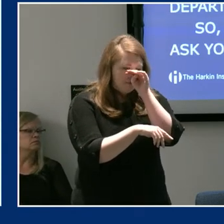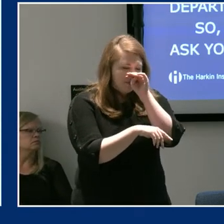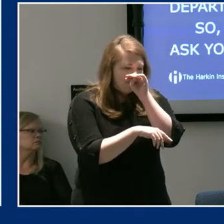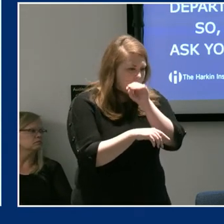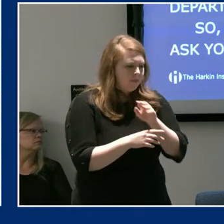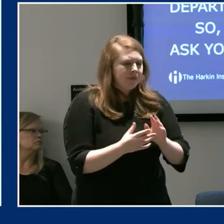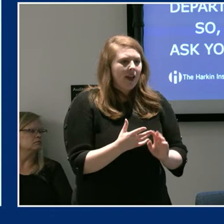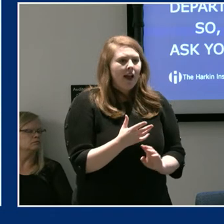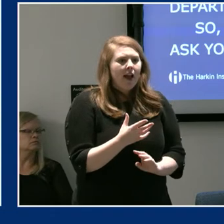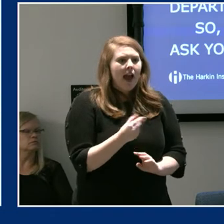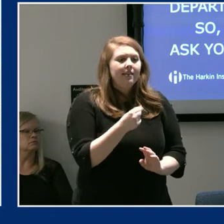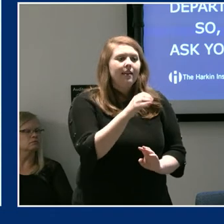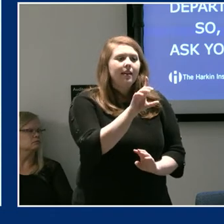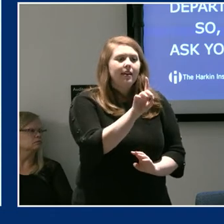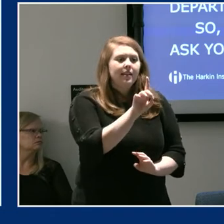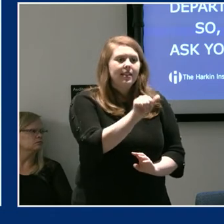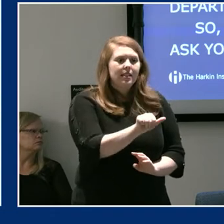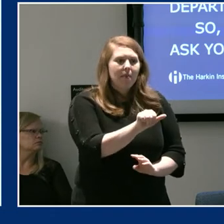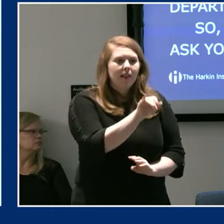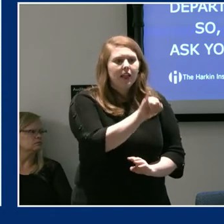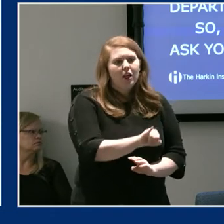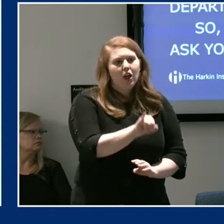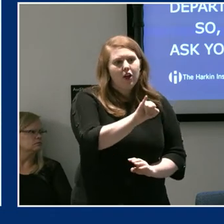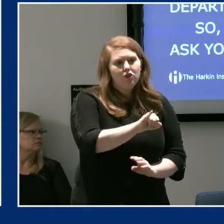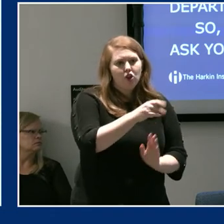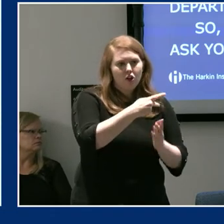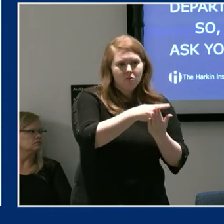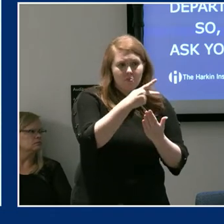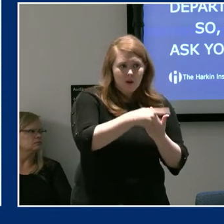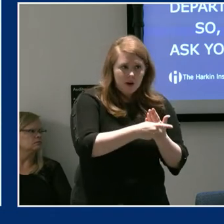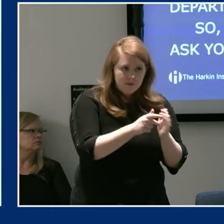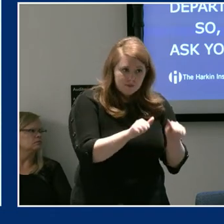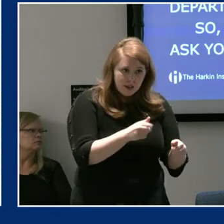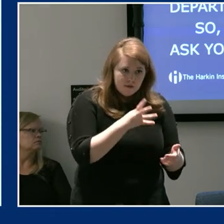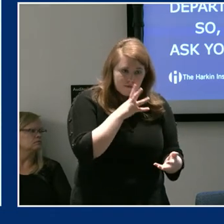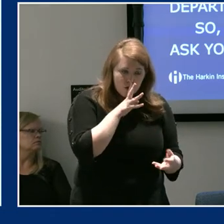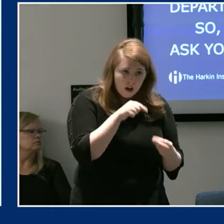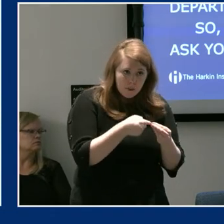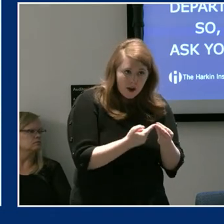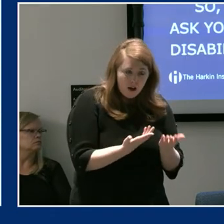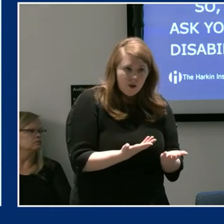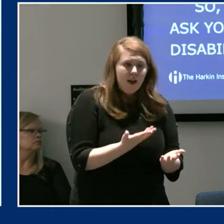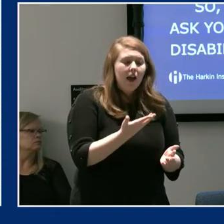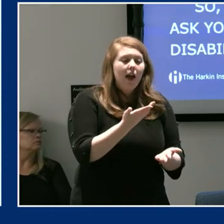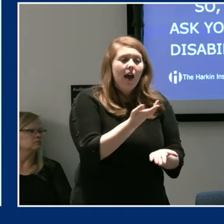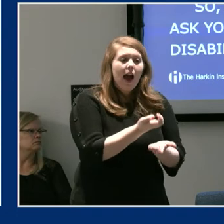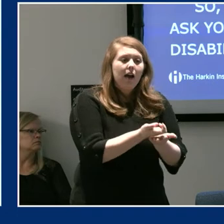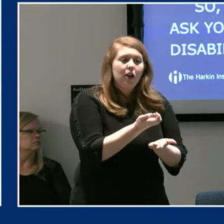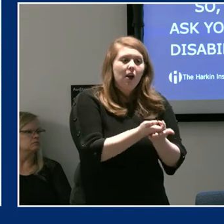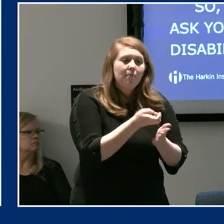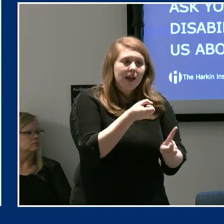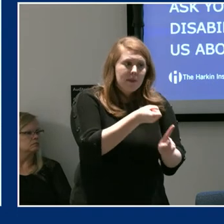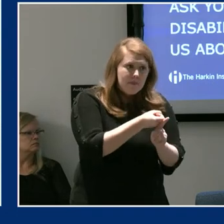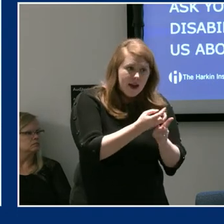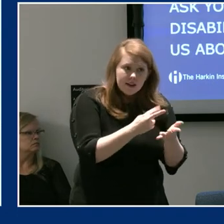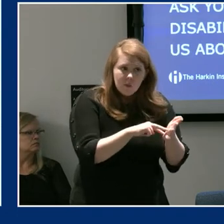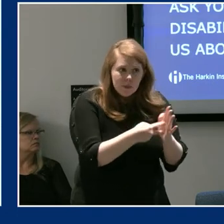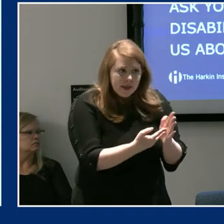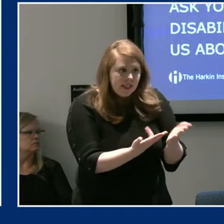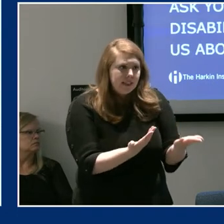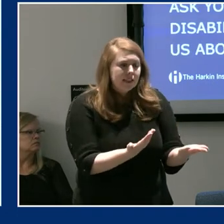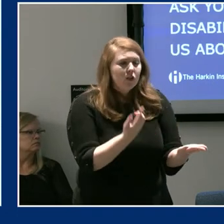and the disability insurance program. Can you talk to us about the economic impact and what that means